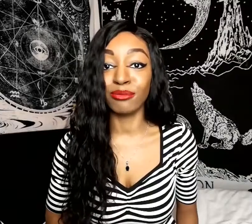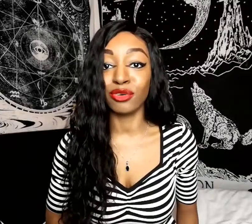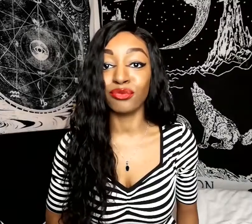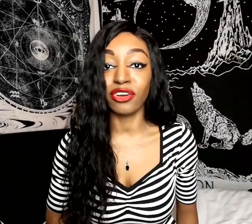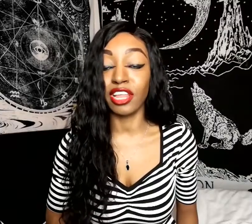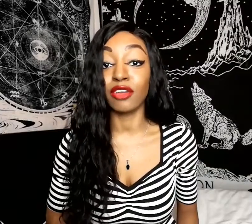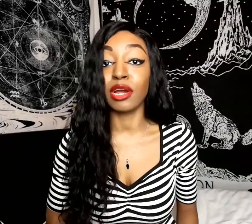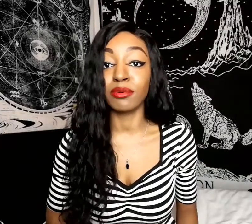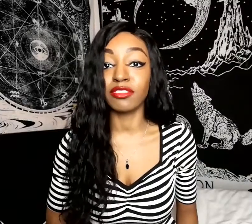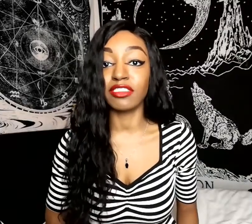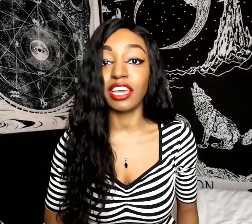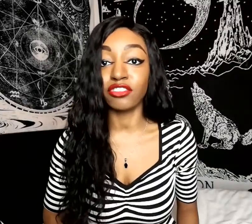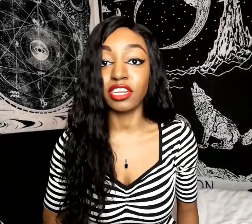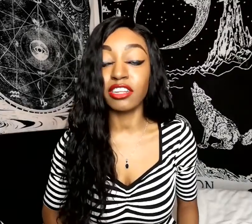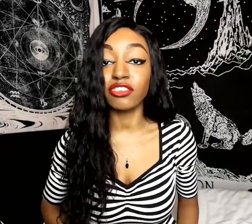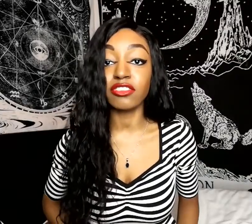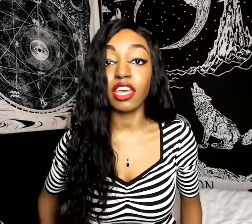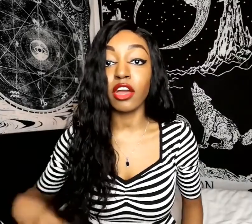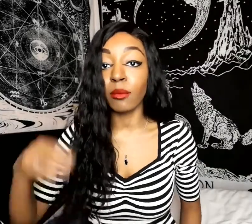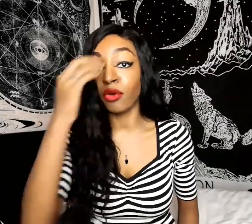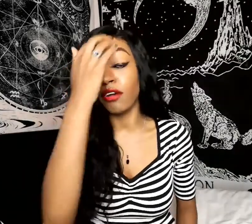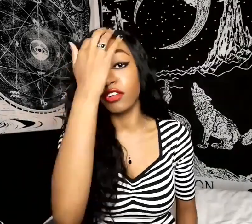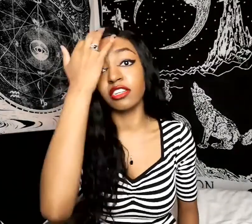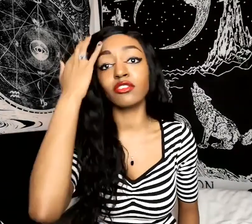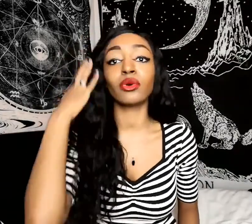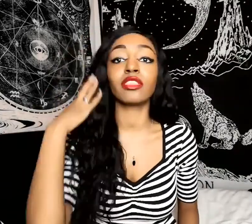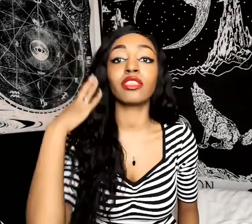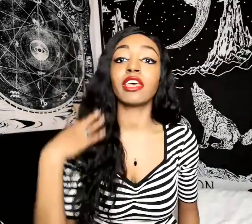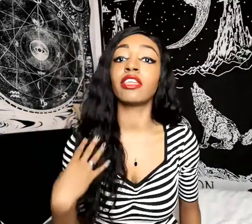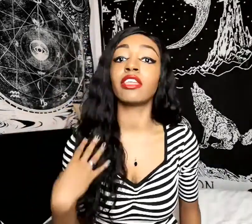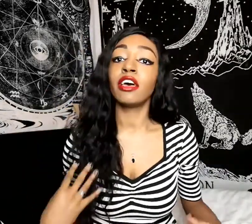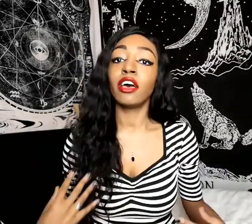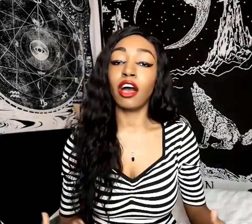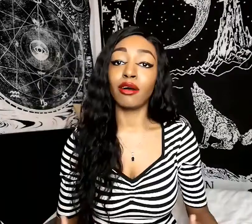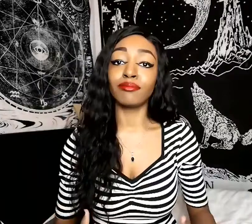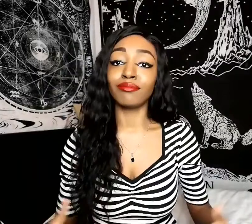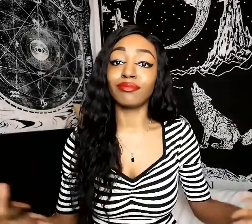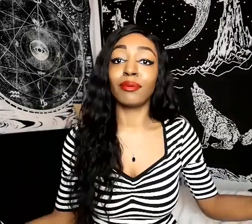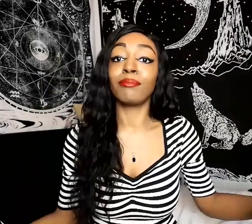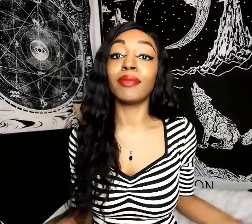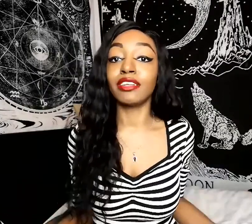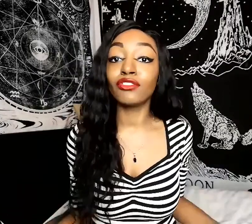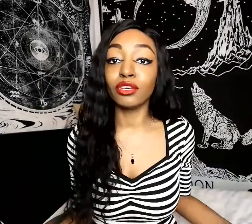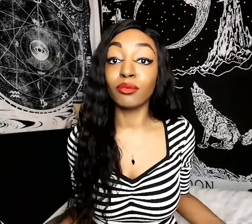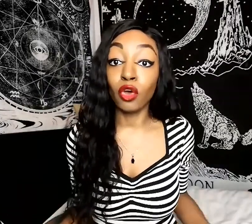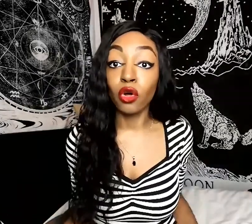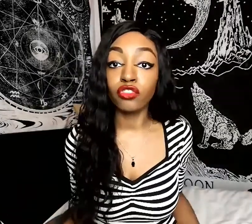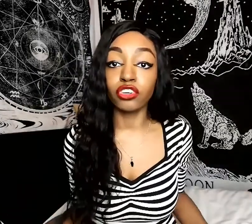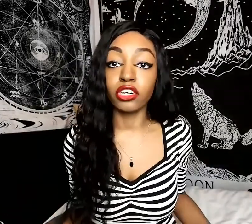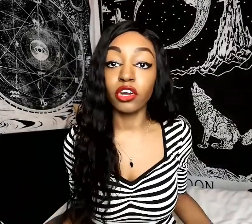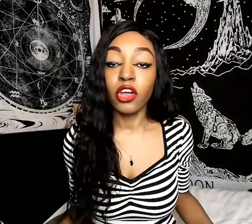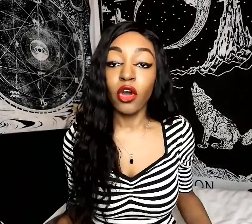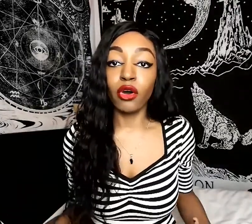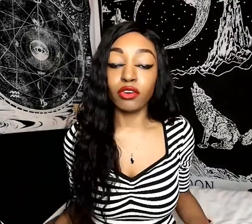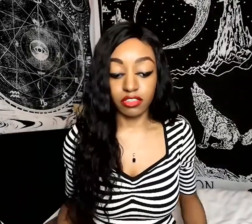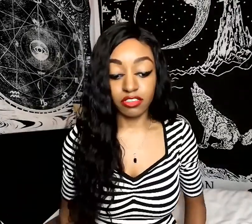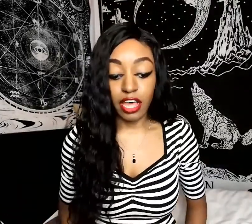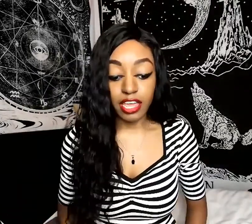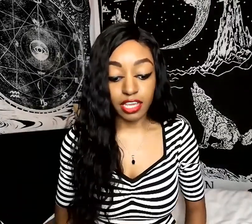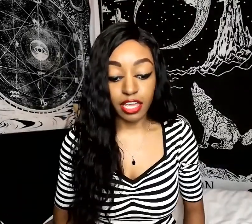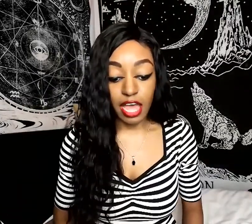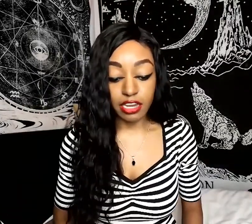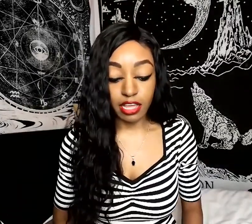in terms of our like representation and just like our prevalence within the mainstream culture of